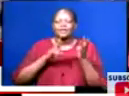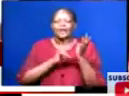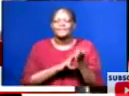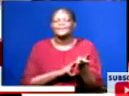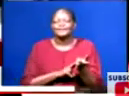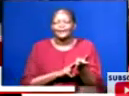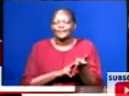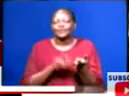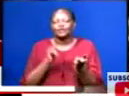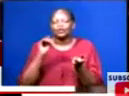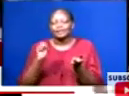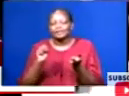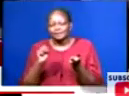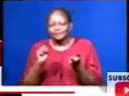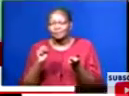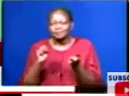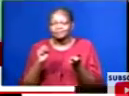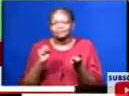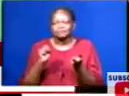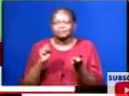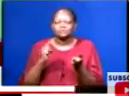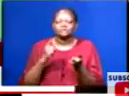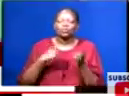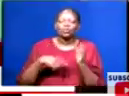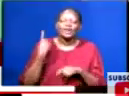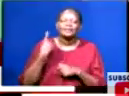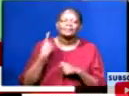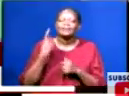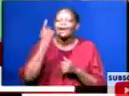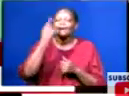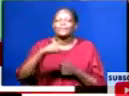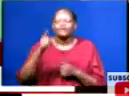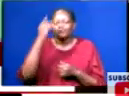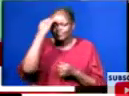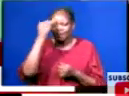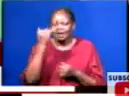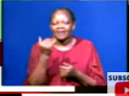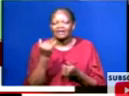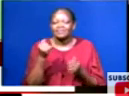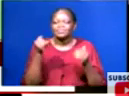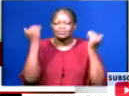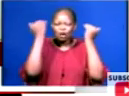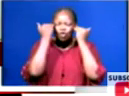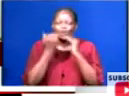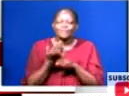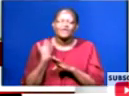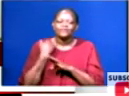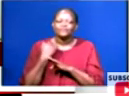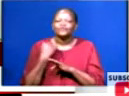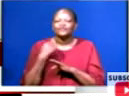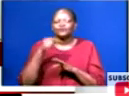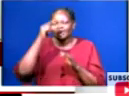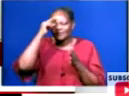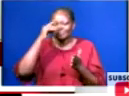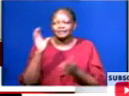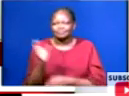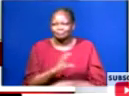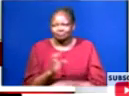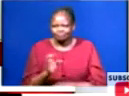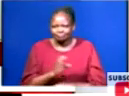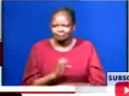Doris Donya Aburi's win have been upheld by the courts. Former gubernatorial candidate Dr. Patrick